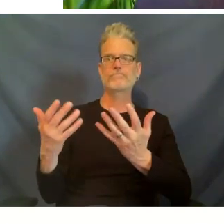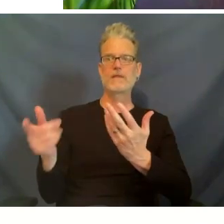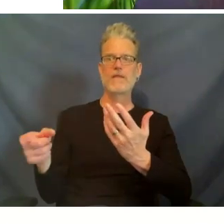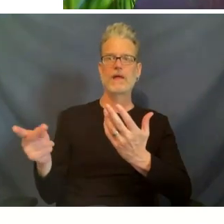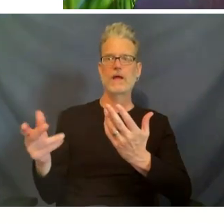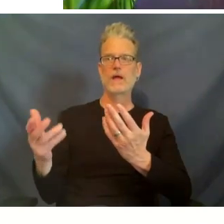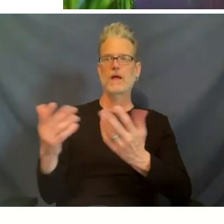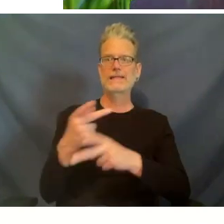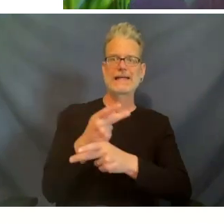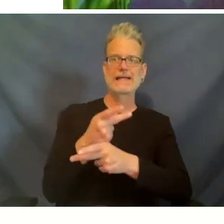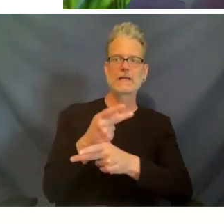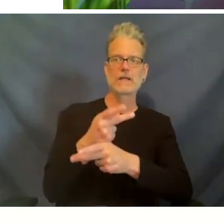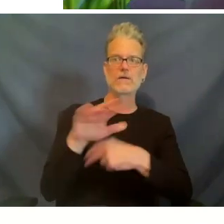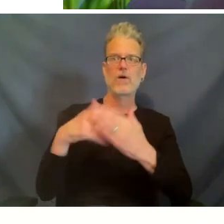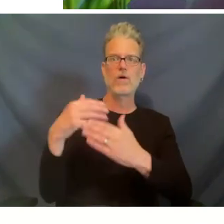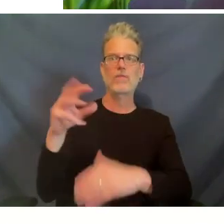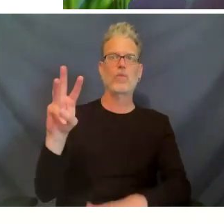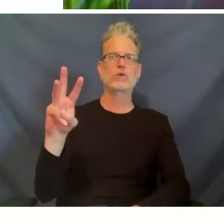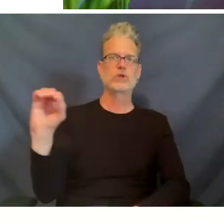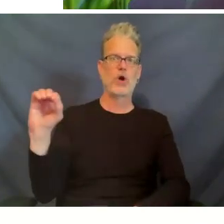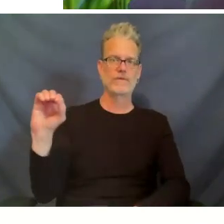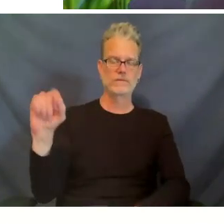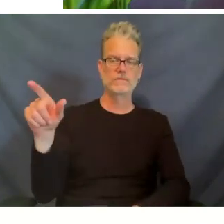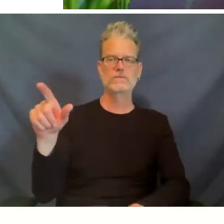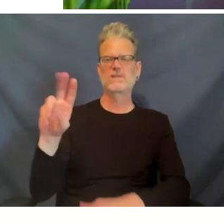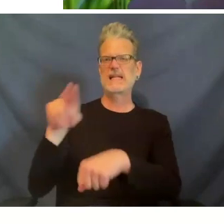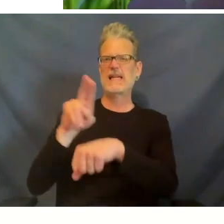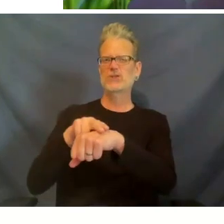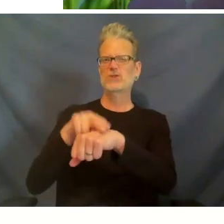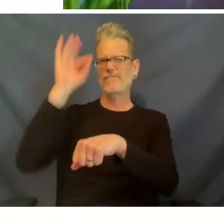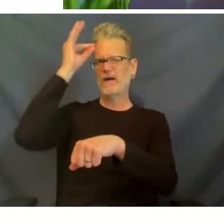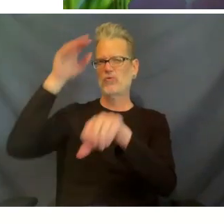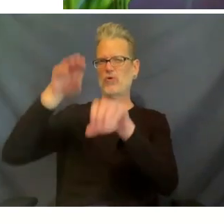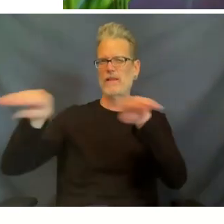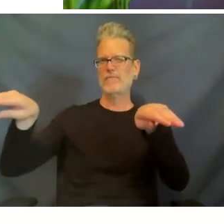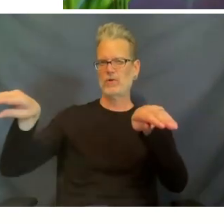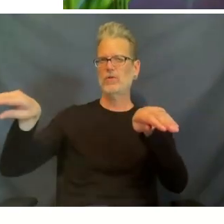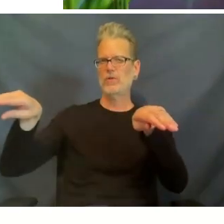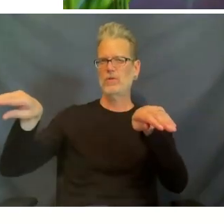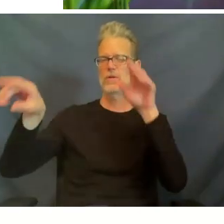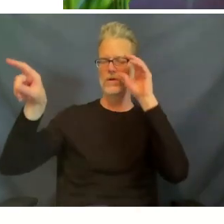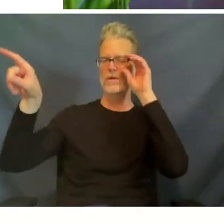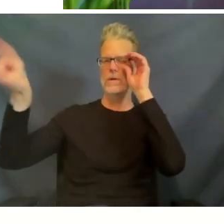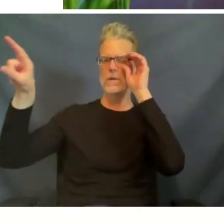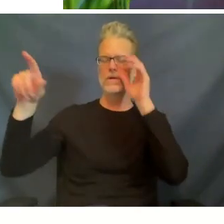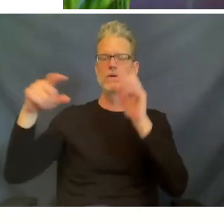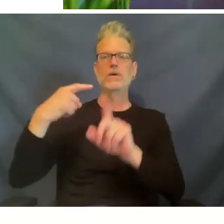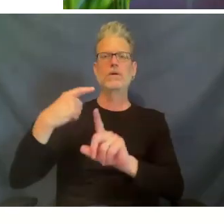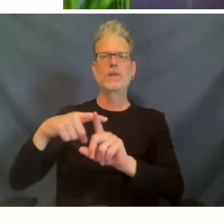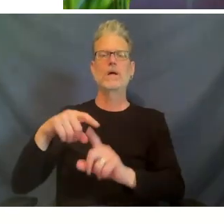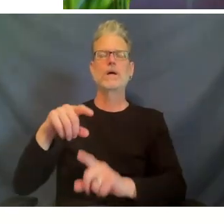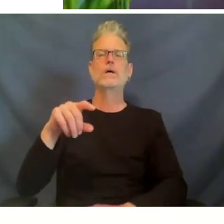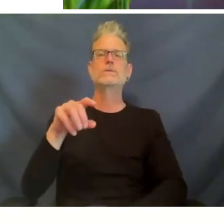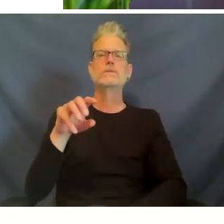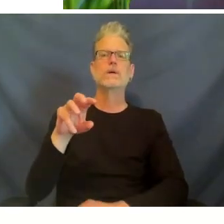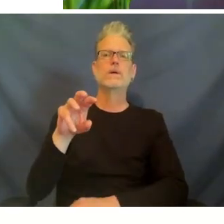take care of all of the Washington office, the national level policy, national level consultation items. And then you have the White Wataya, which is led